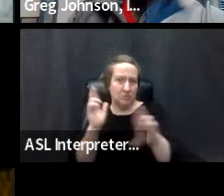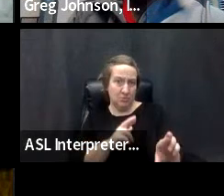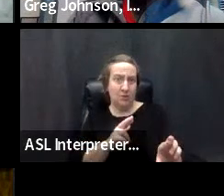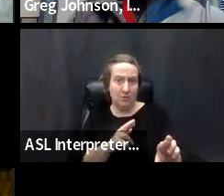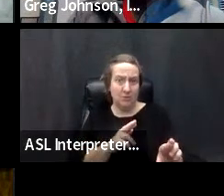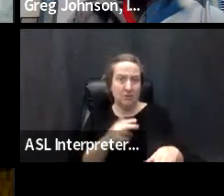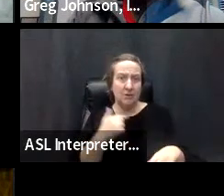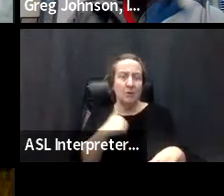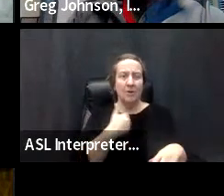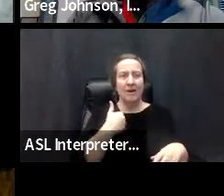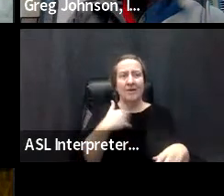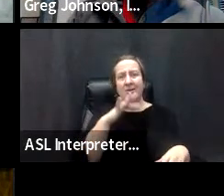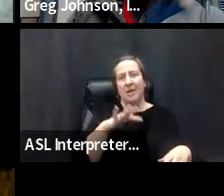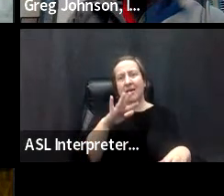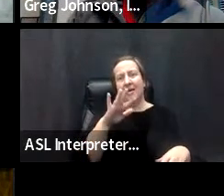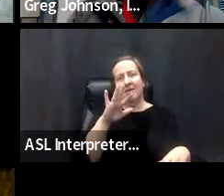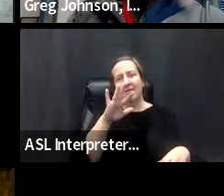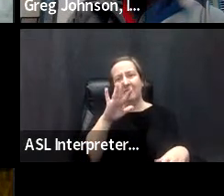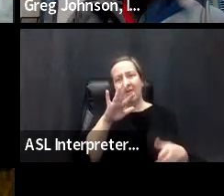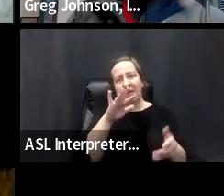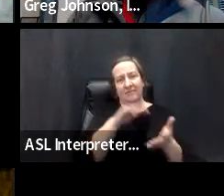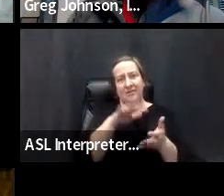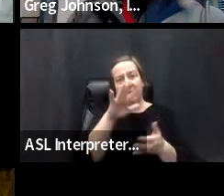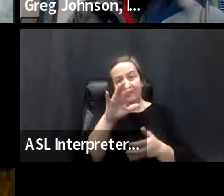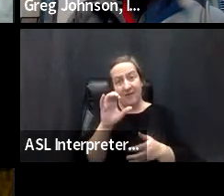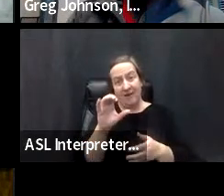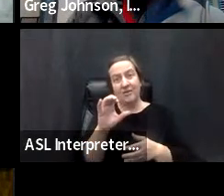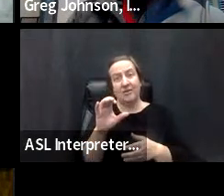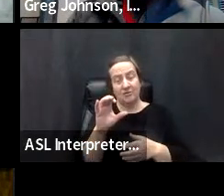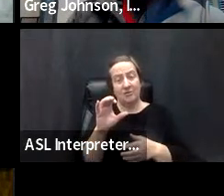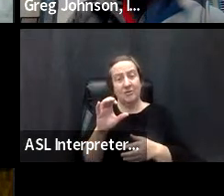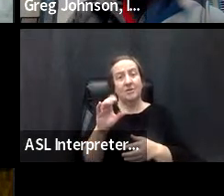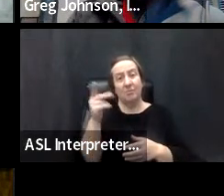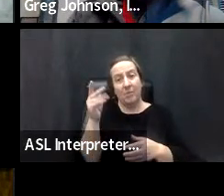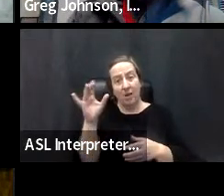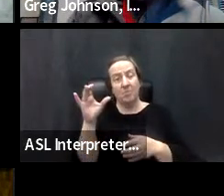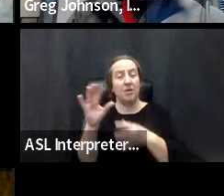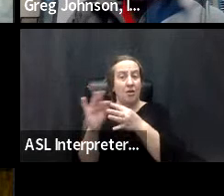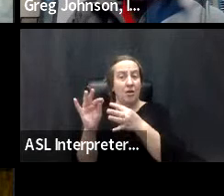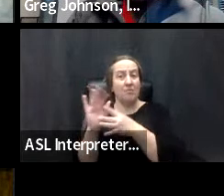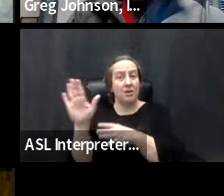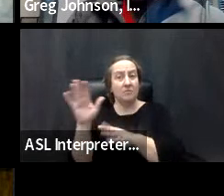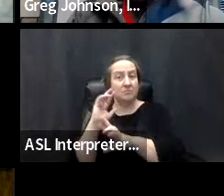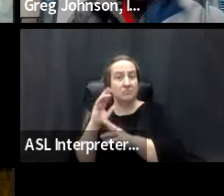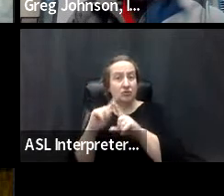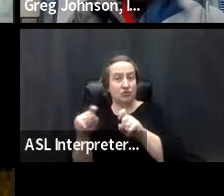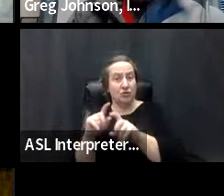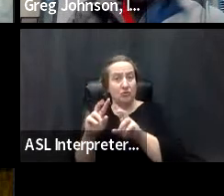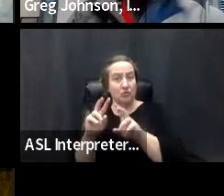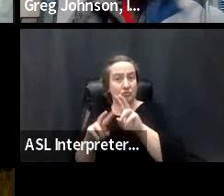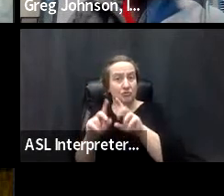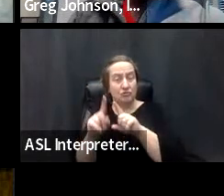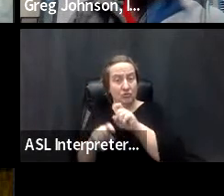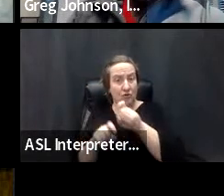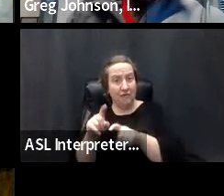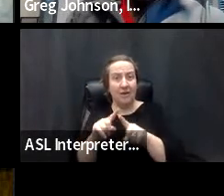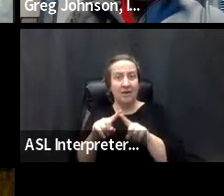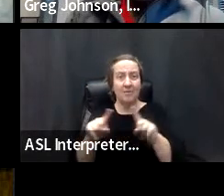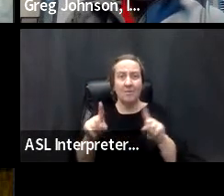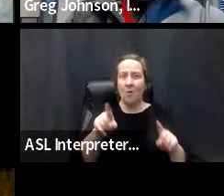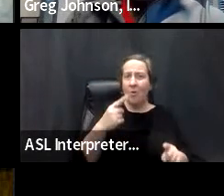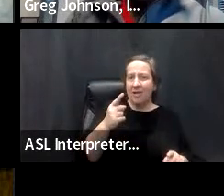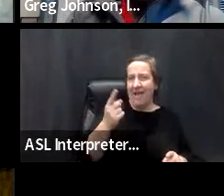We've got about 5,500 of the general public surveys in, but again, only about half of us